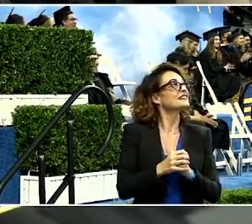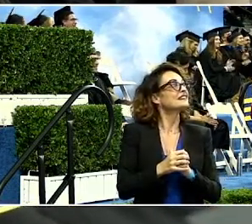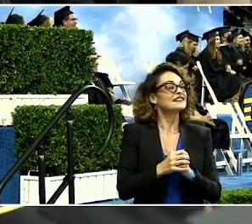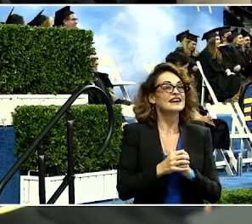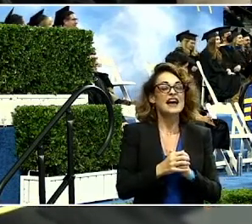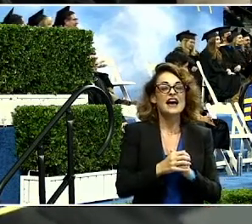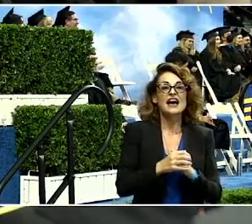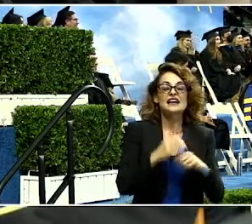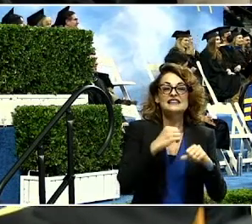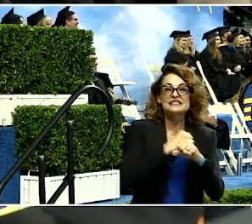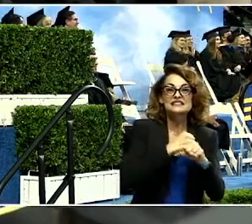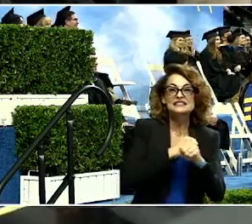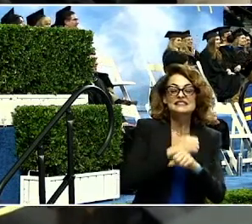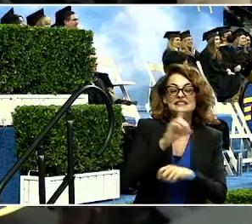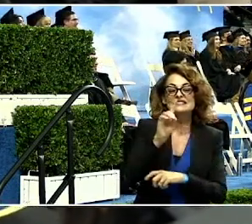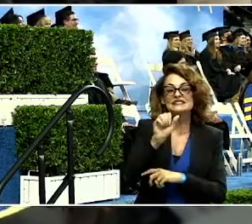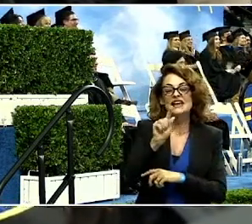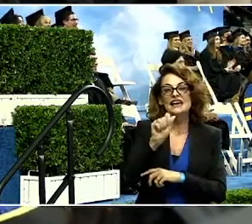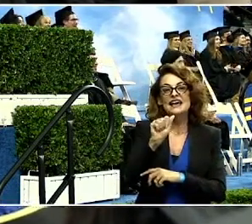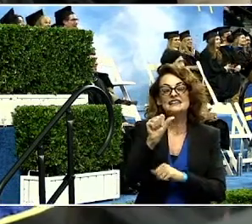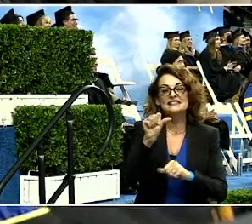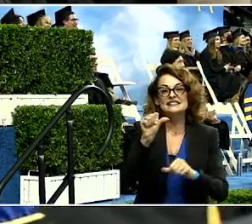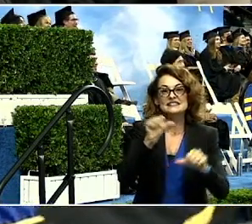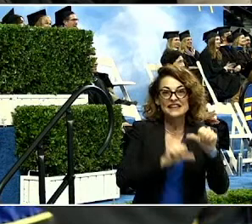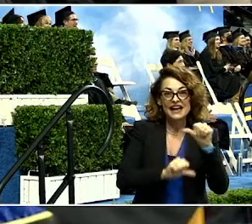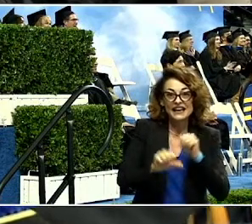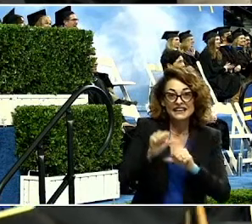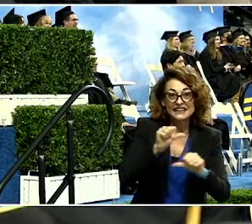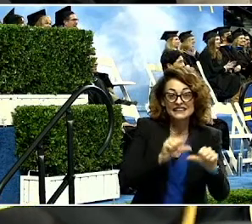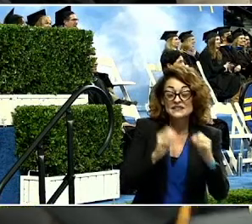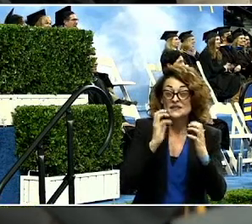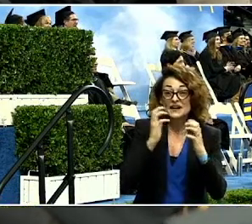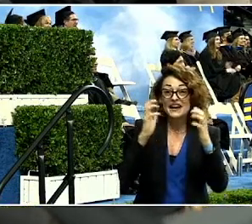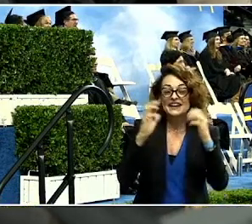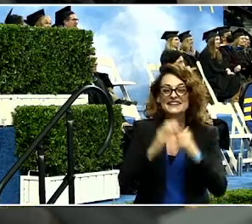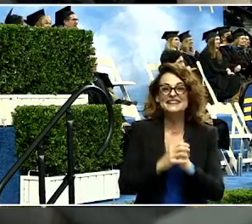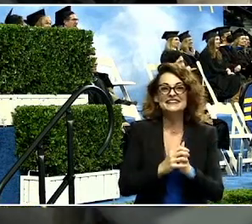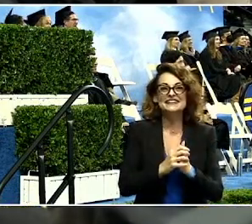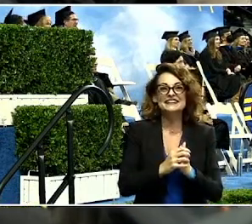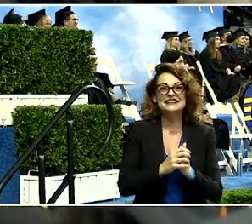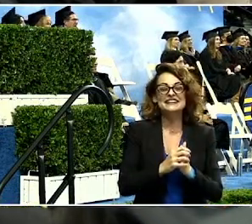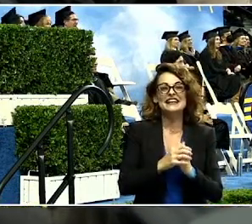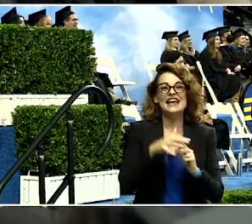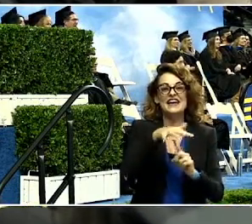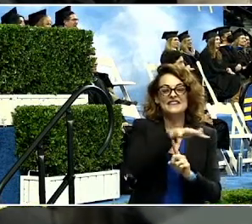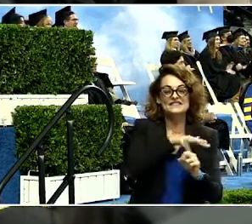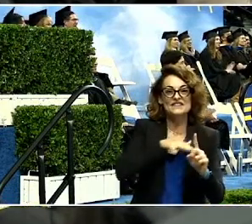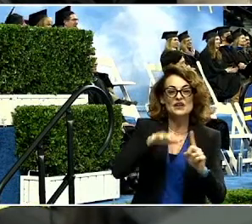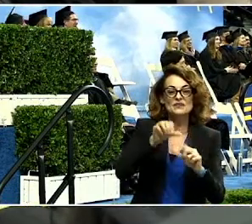Statistics and data science. All right. Environmental science.